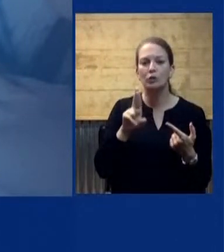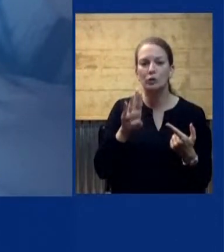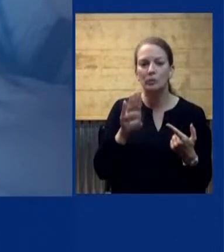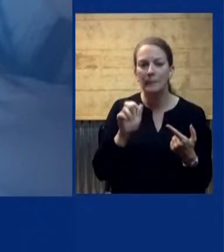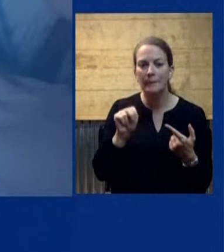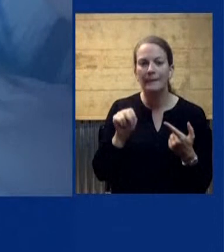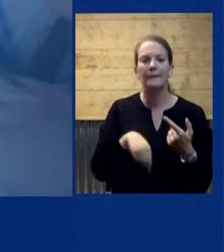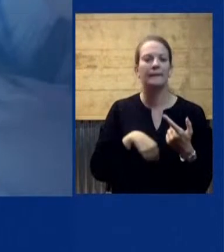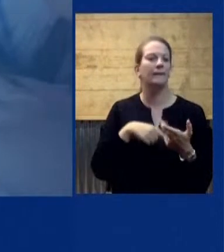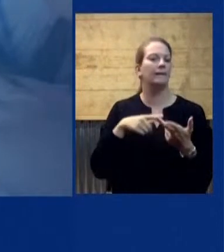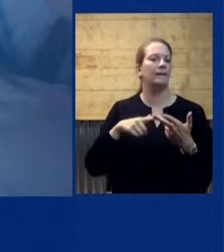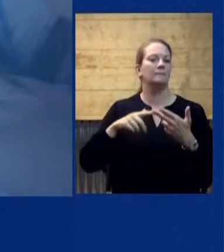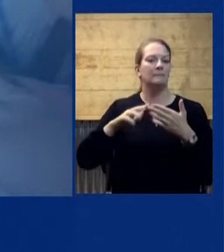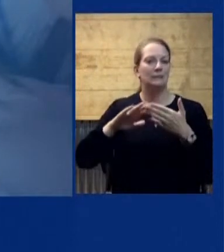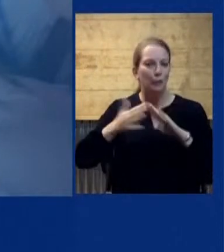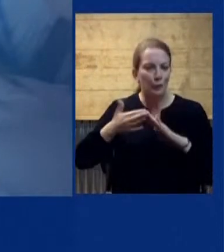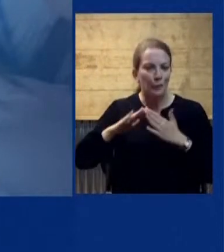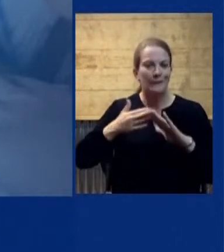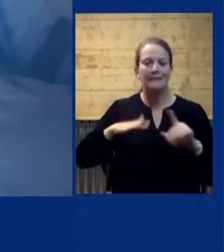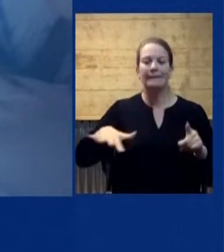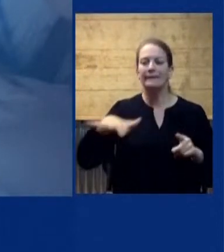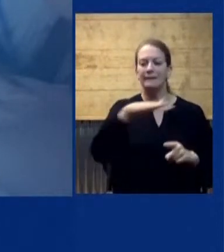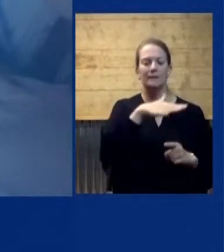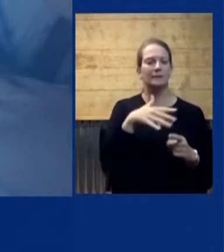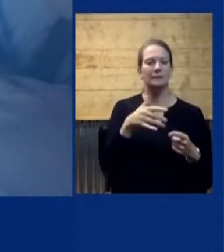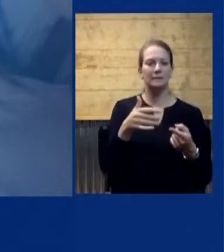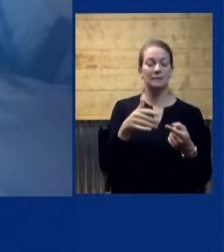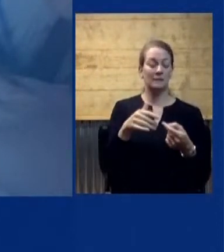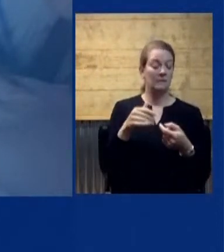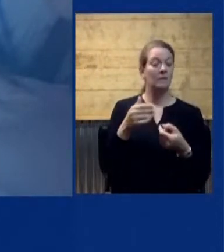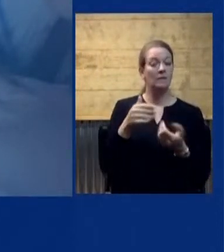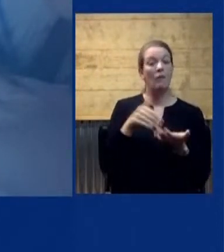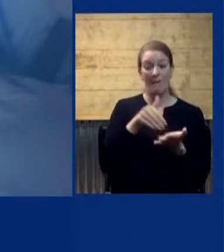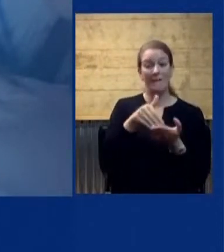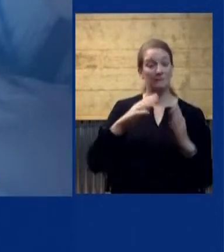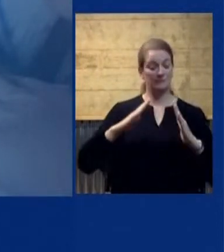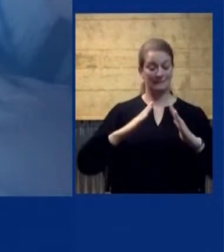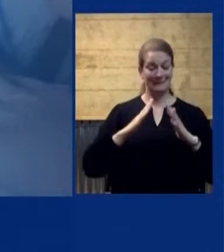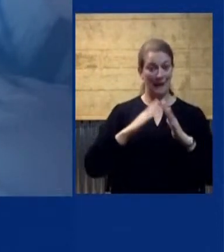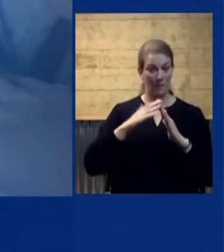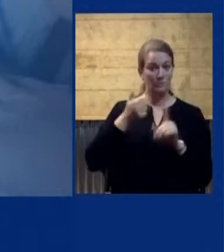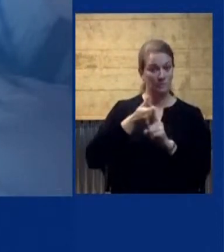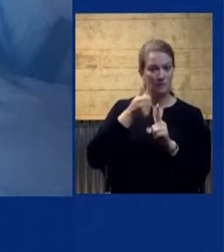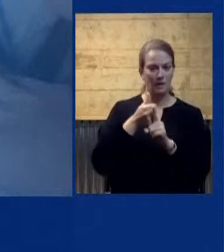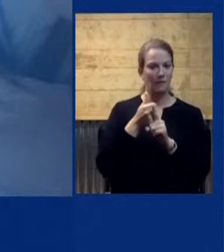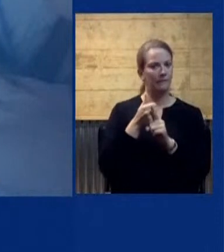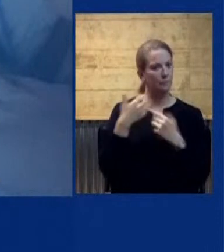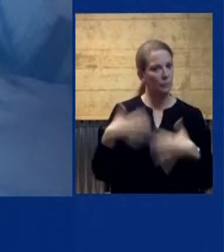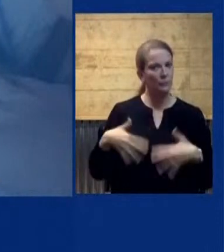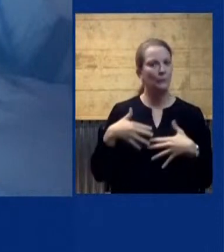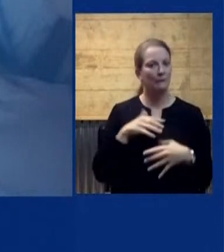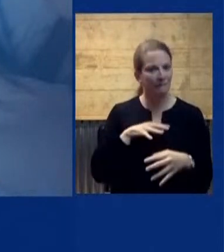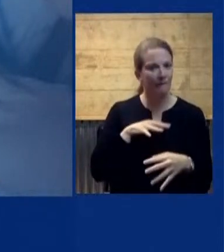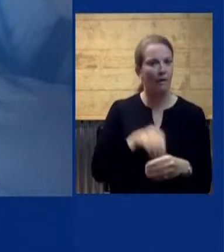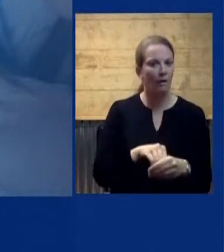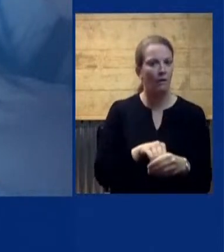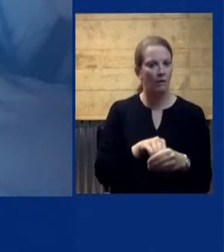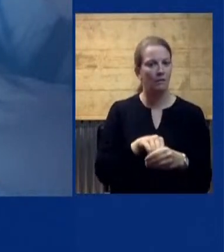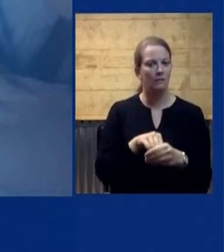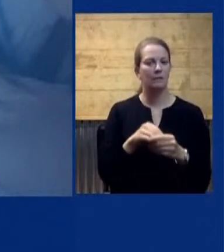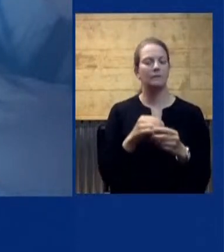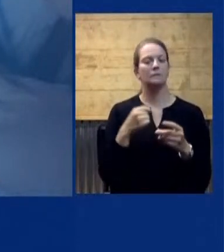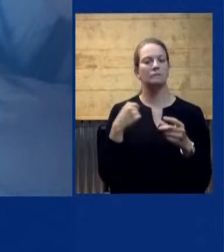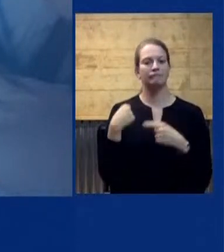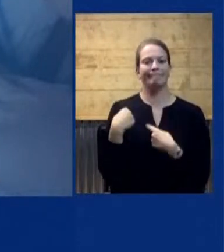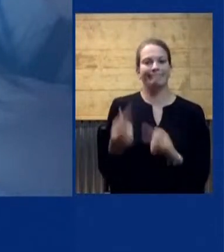Localities are very involved in their schools and school decisions. So we have been meeting with